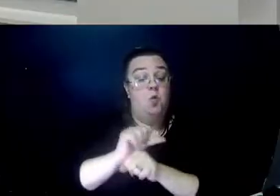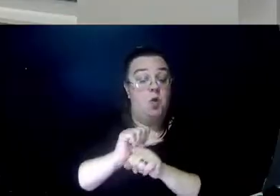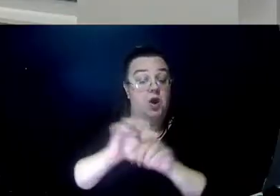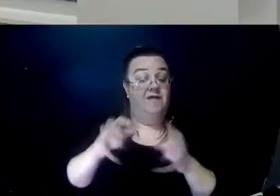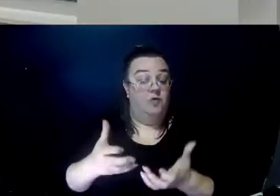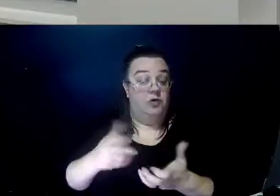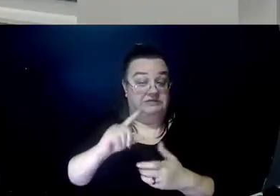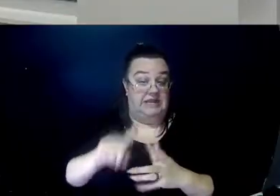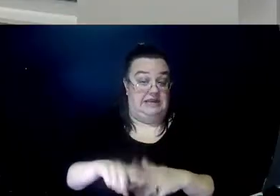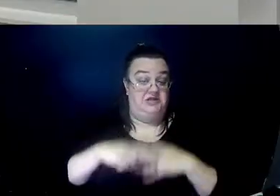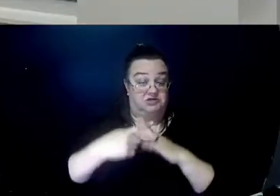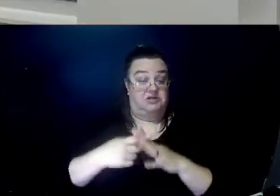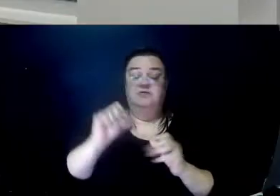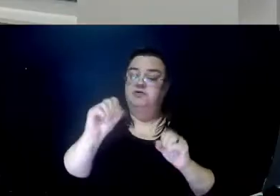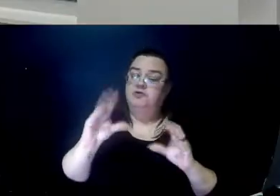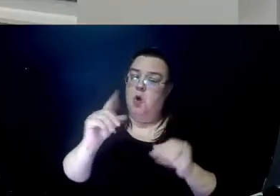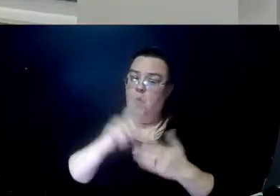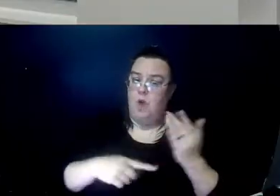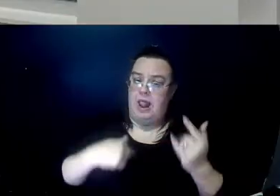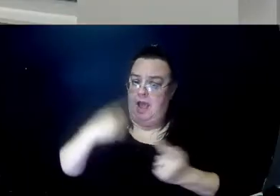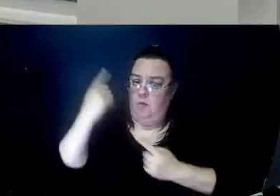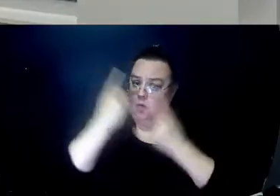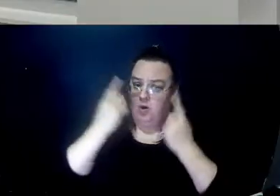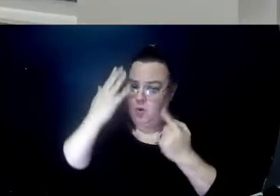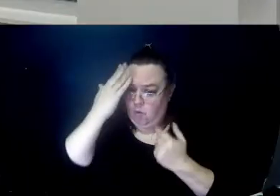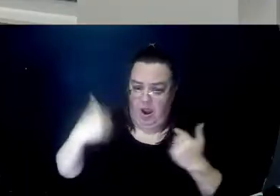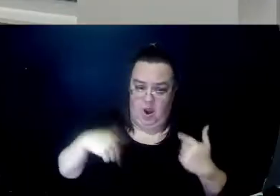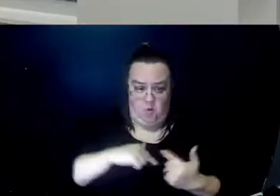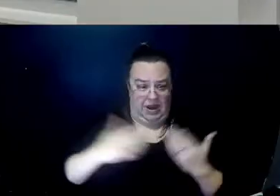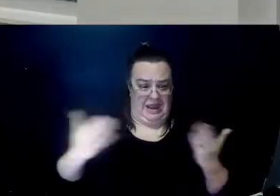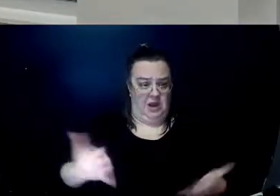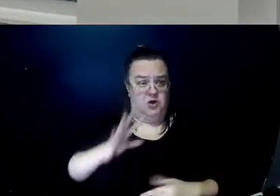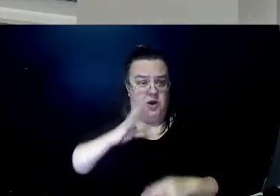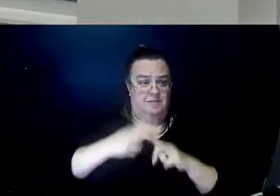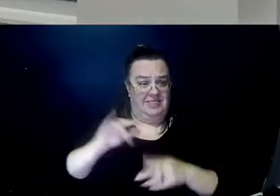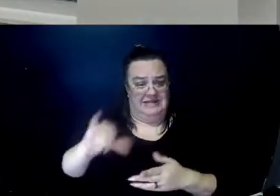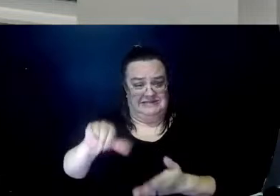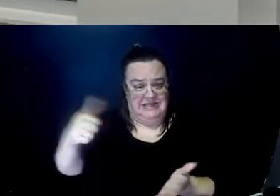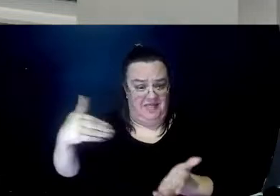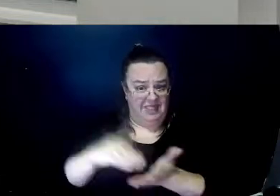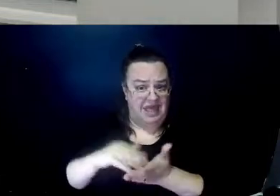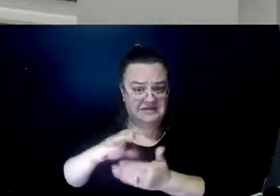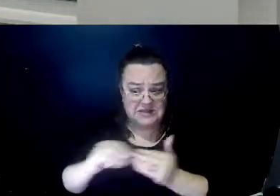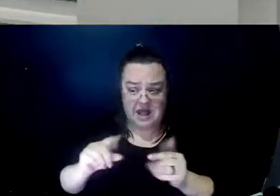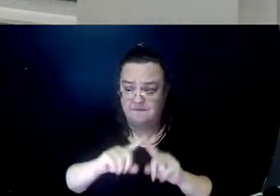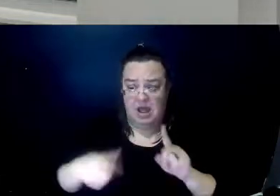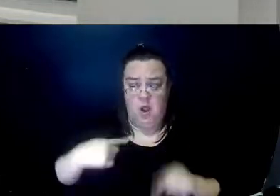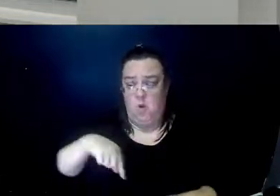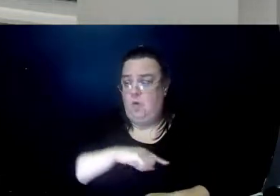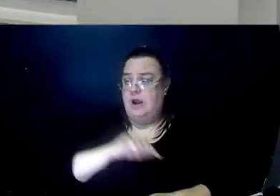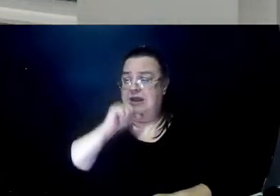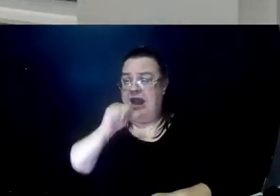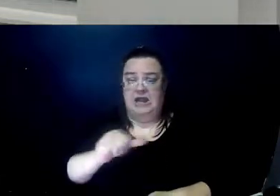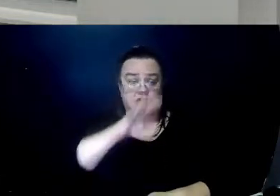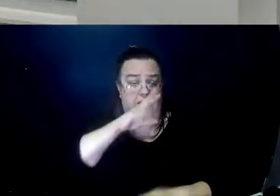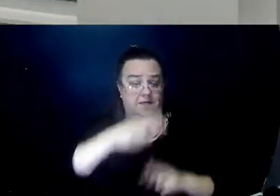is, why are we here talking about this $10,000 and we're not talking about the